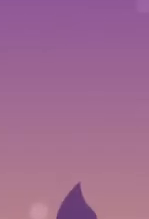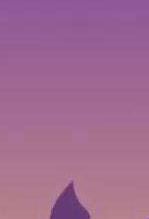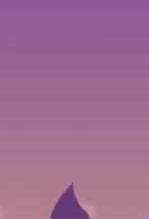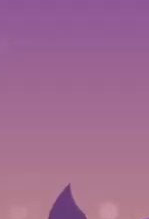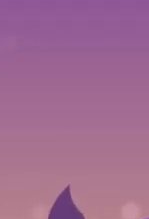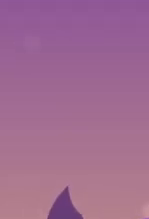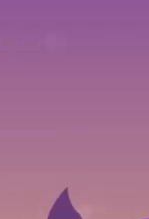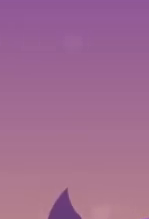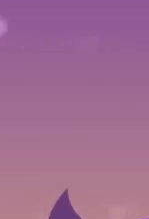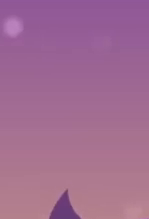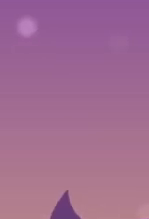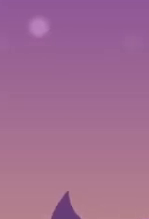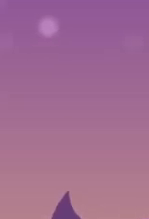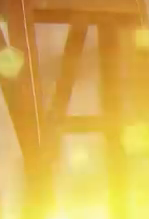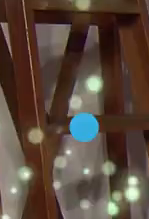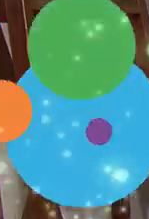Art at home.